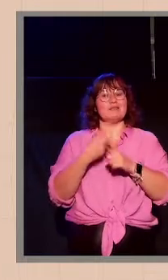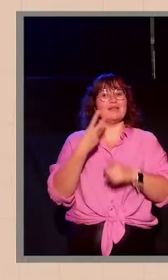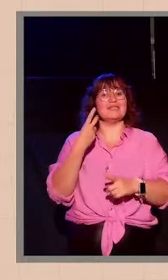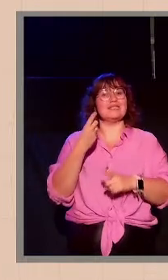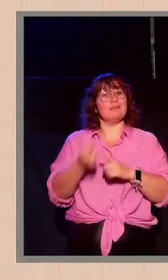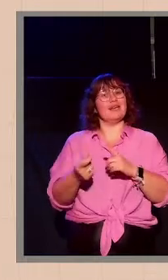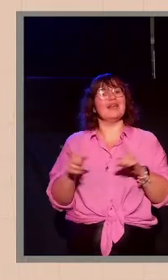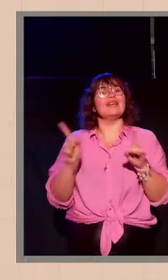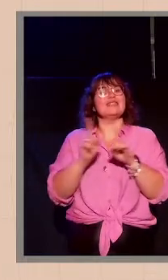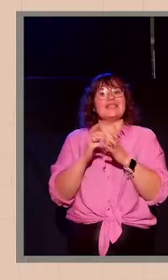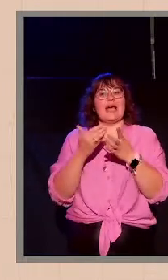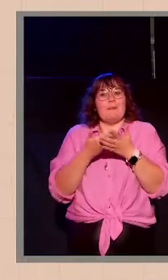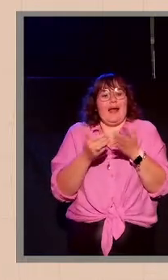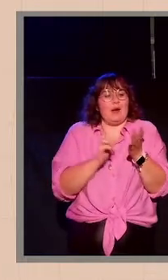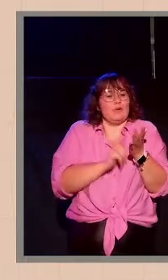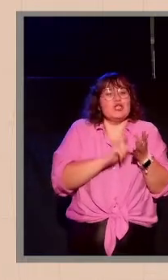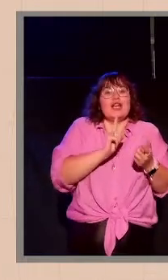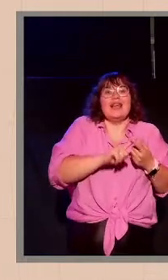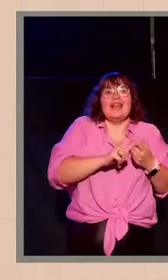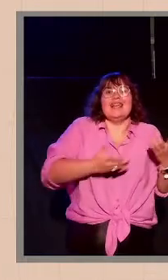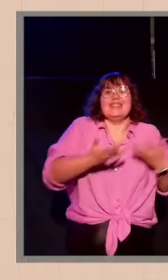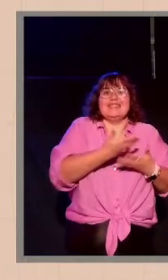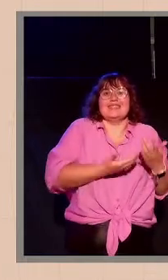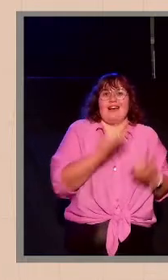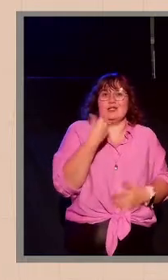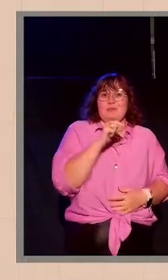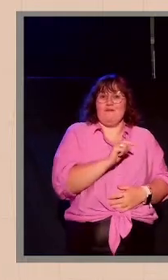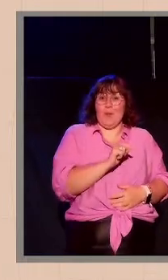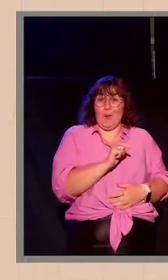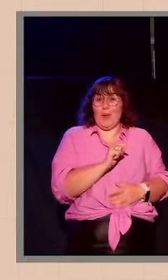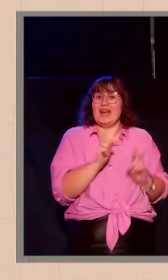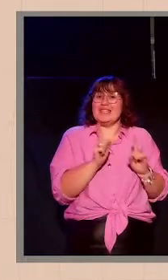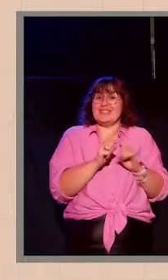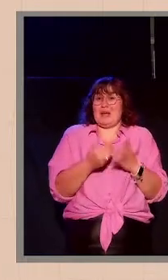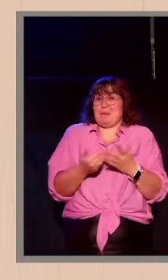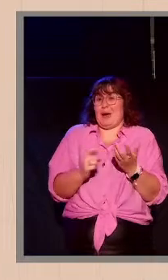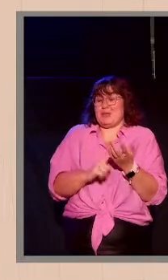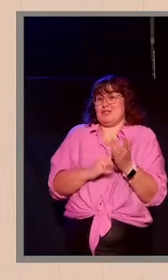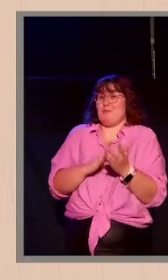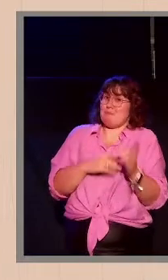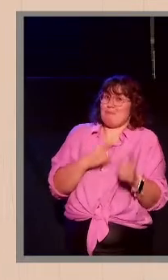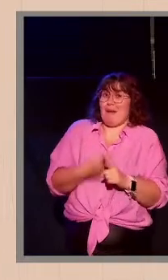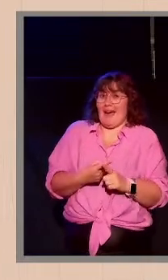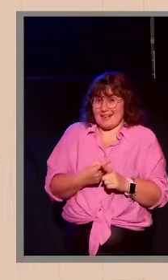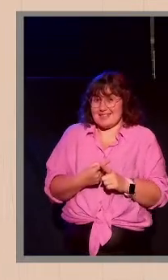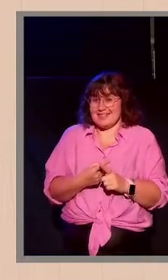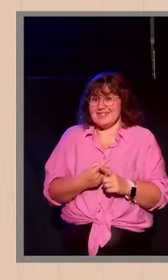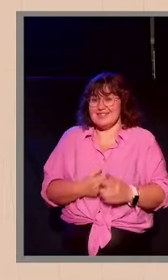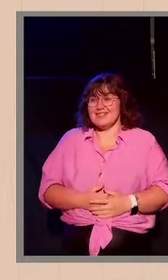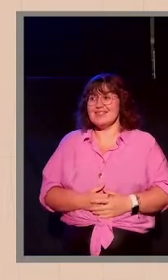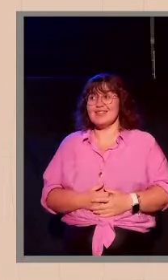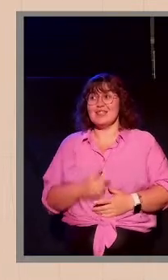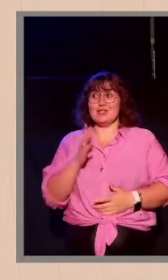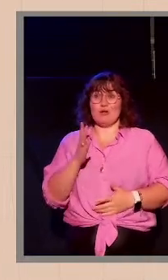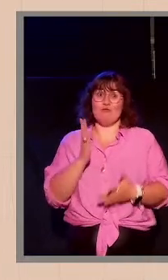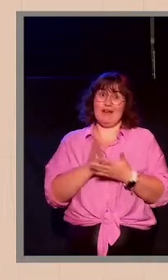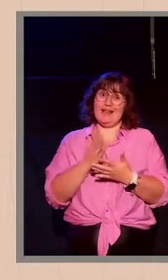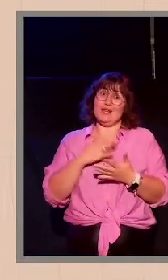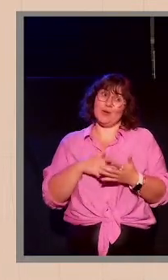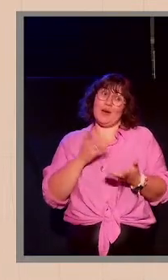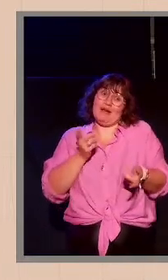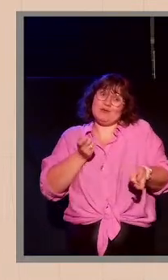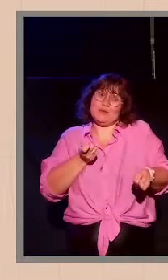that Lee was talking about earlier on, but there's a nice UI over the top of it, so you don't have to deal with